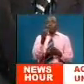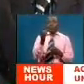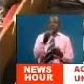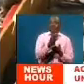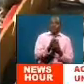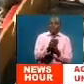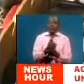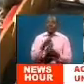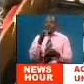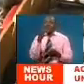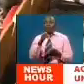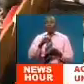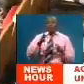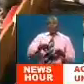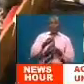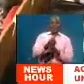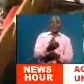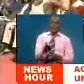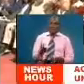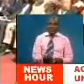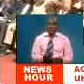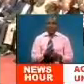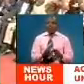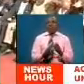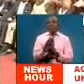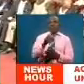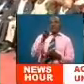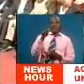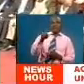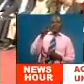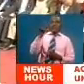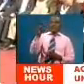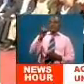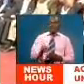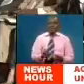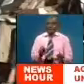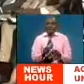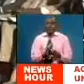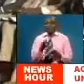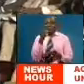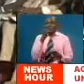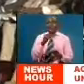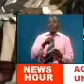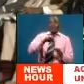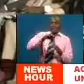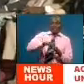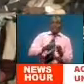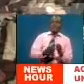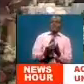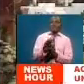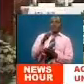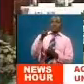category. The home and personal care categories grew by 12.7%, whilst the food and beverages category grew